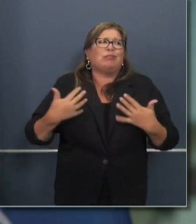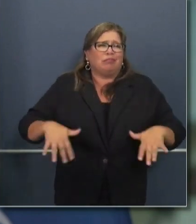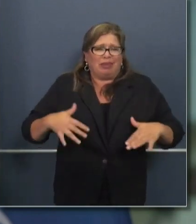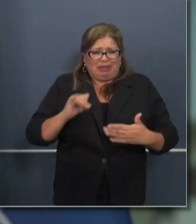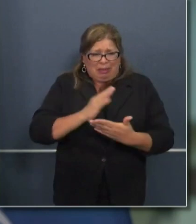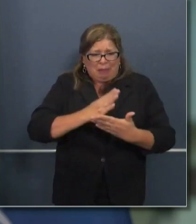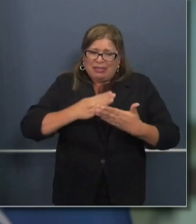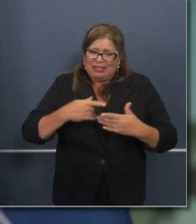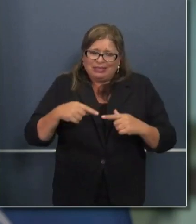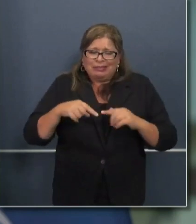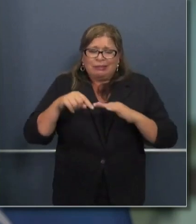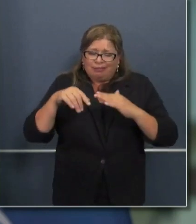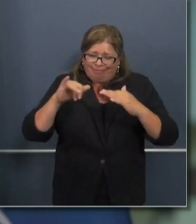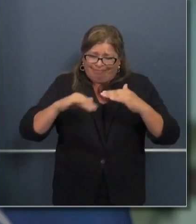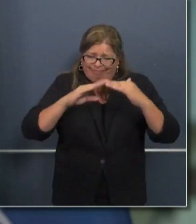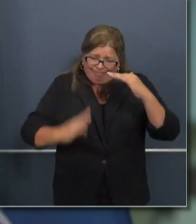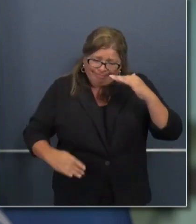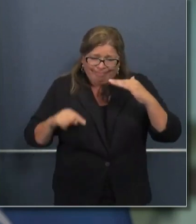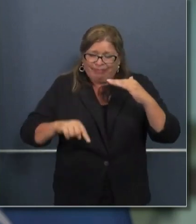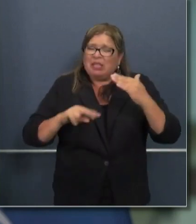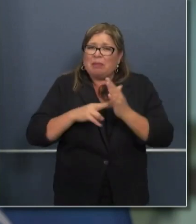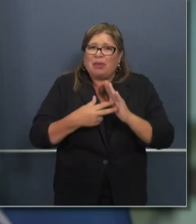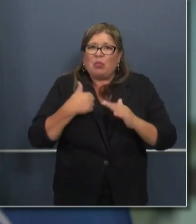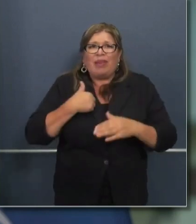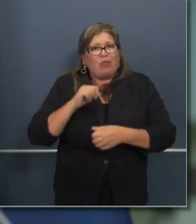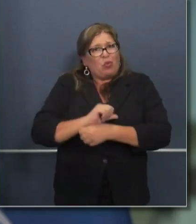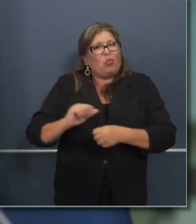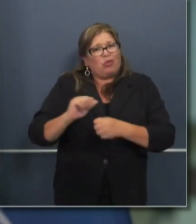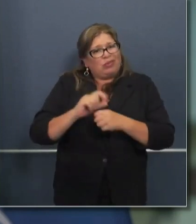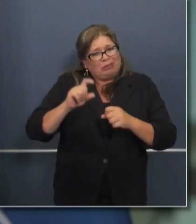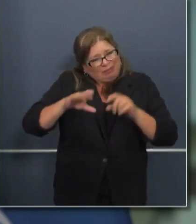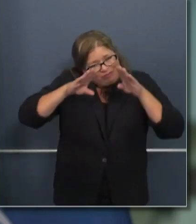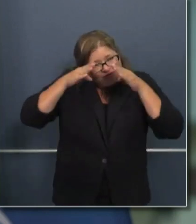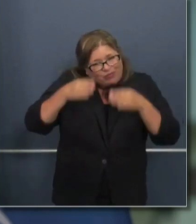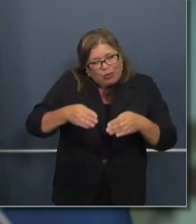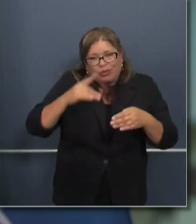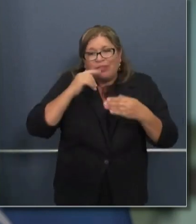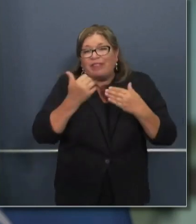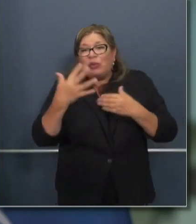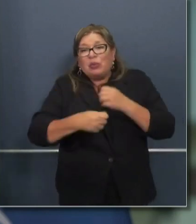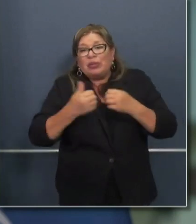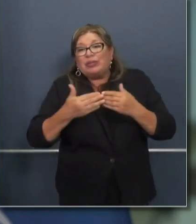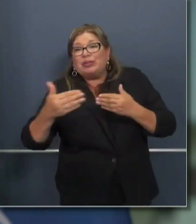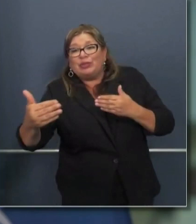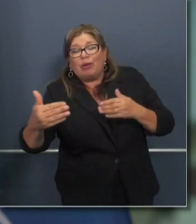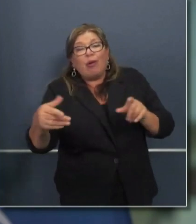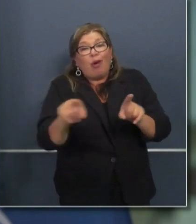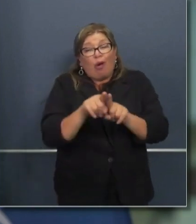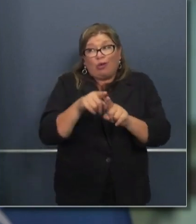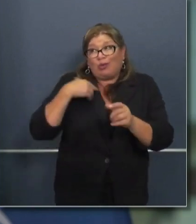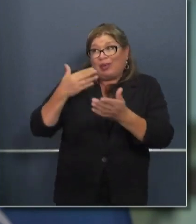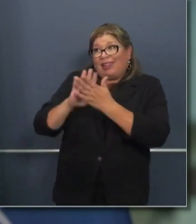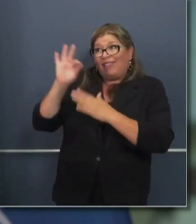years, and we cannot impress upon the federal government more the important work they have to do to help